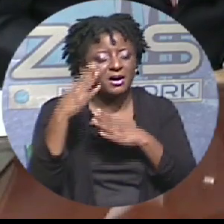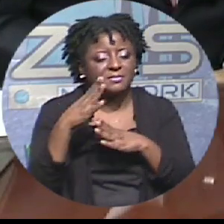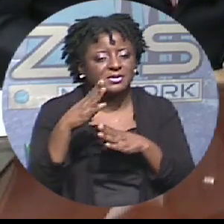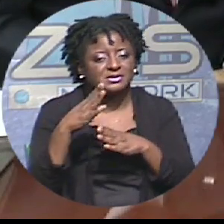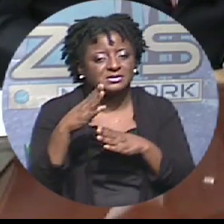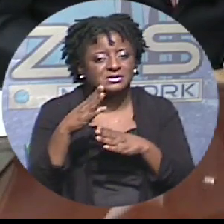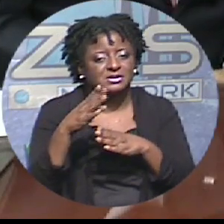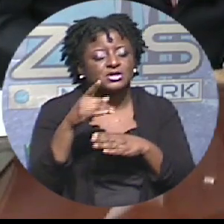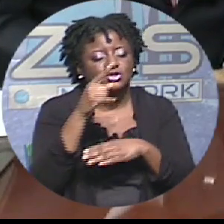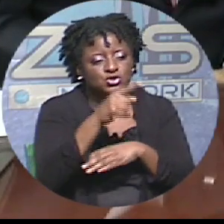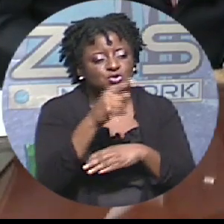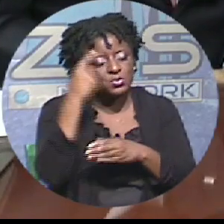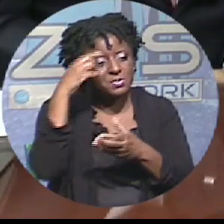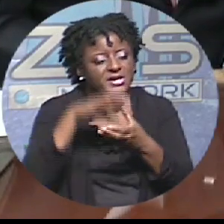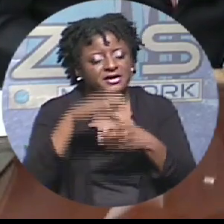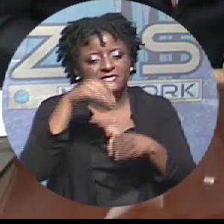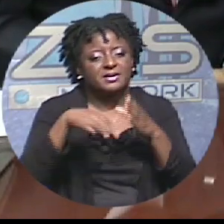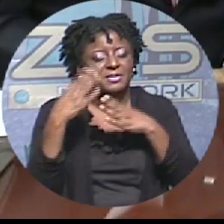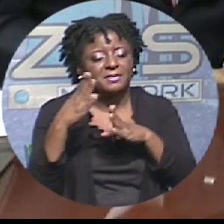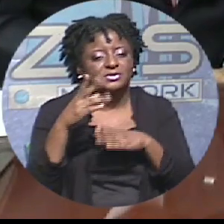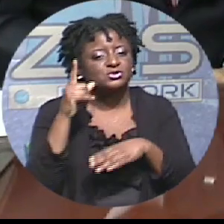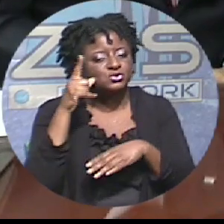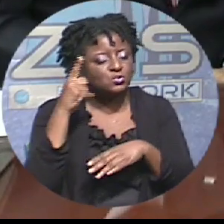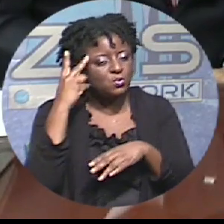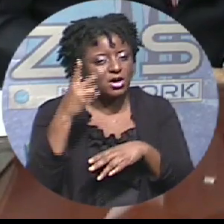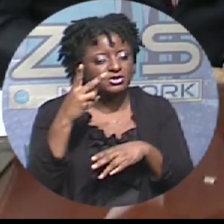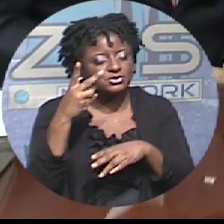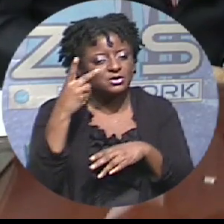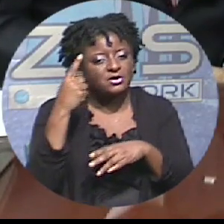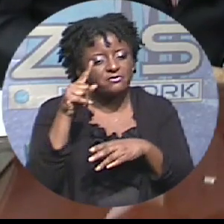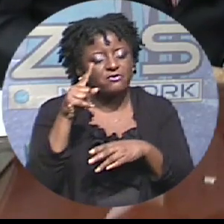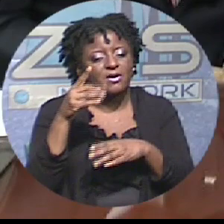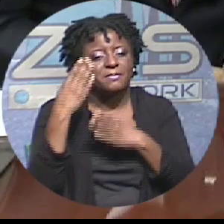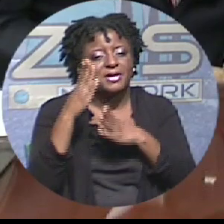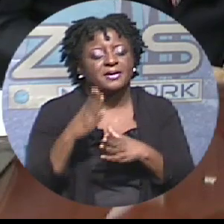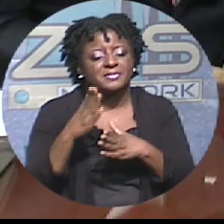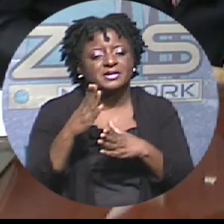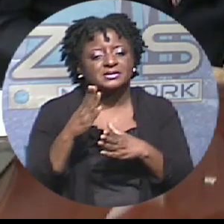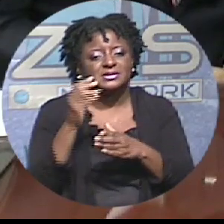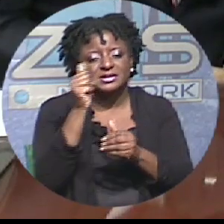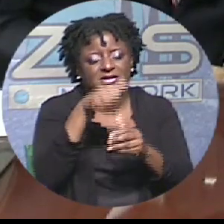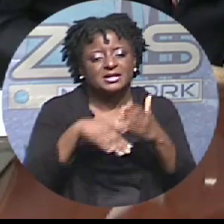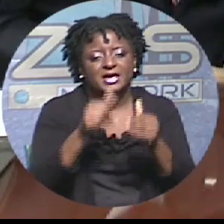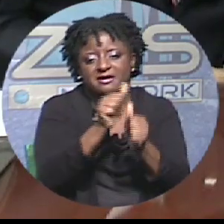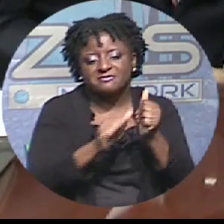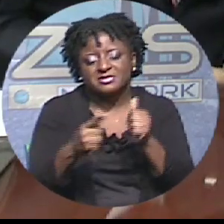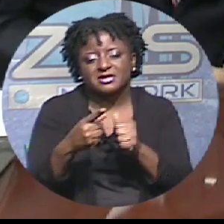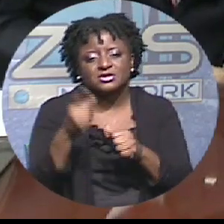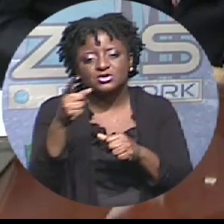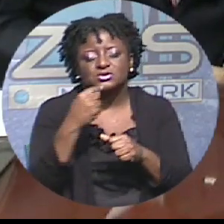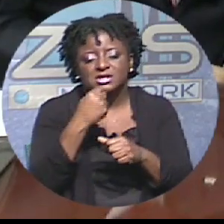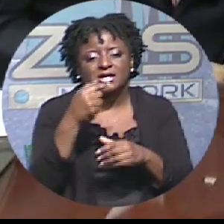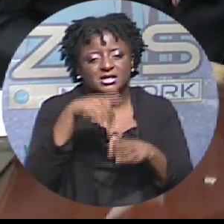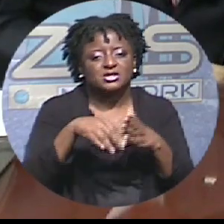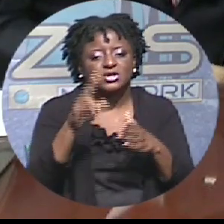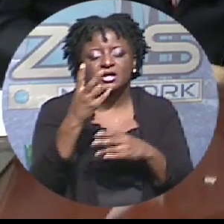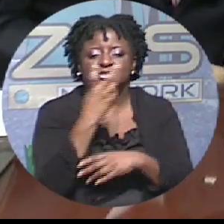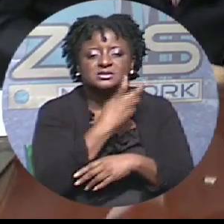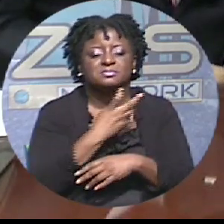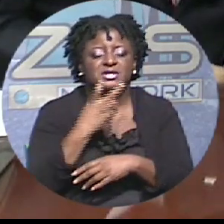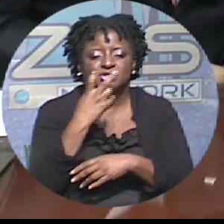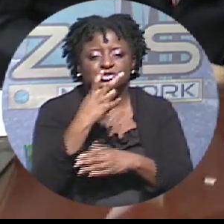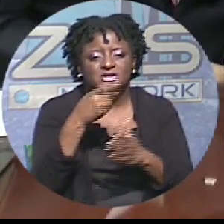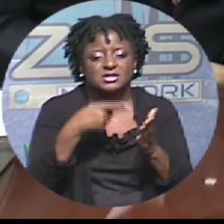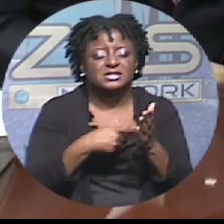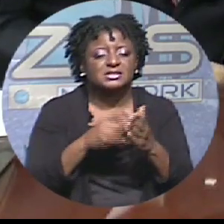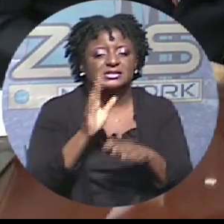in Bahamians, and you looked out for Bahamians every step of the way in everything that you outlined in your speech this evening. So we really